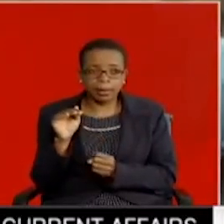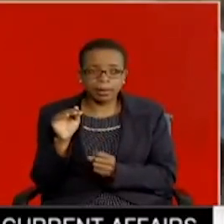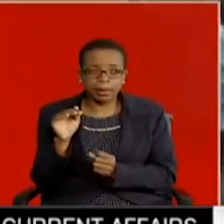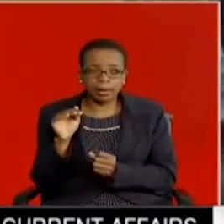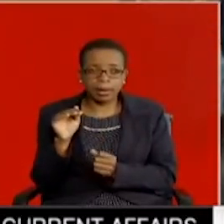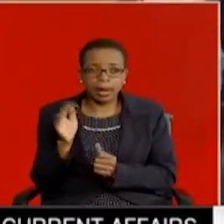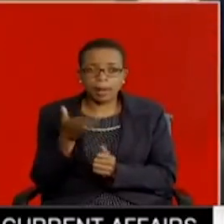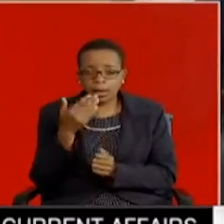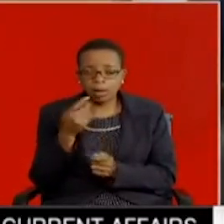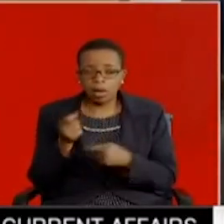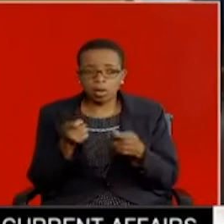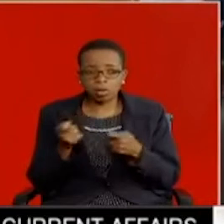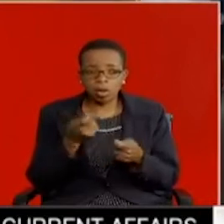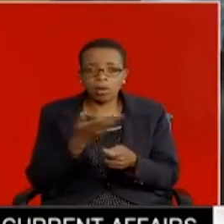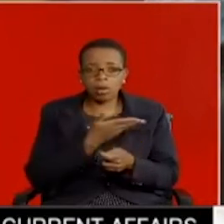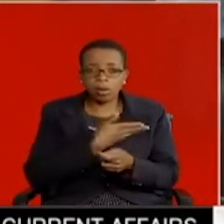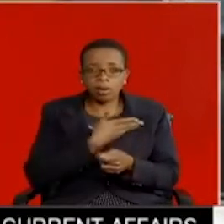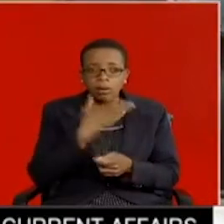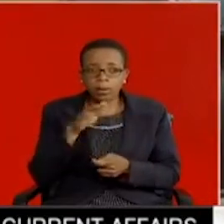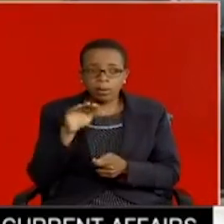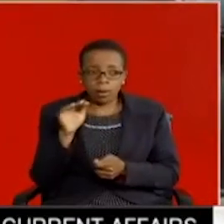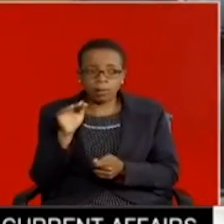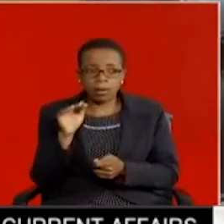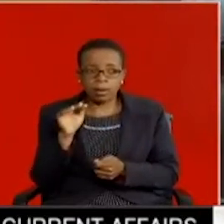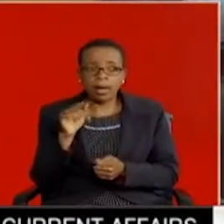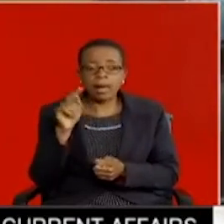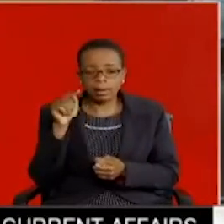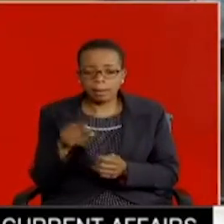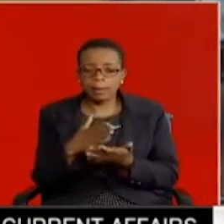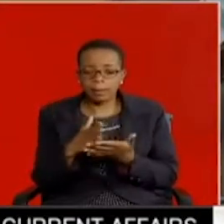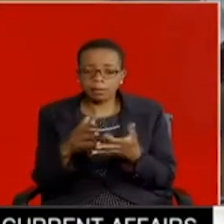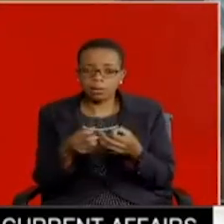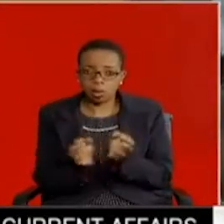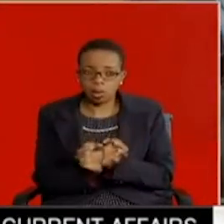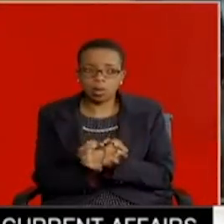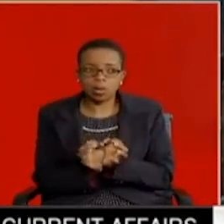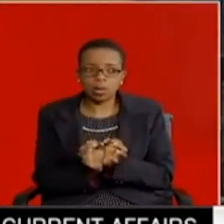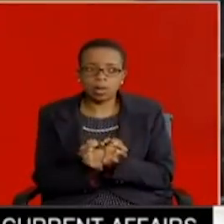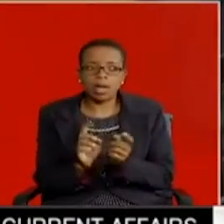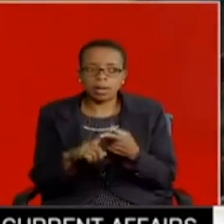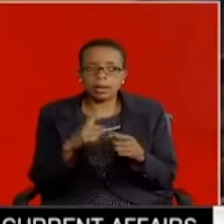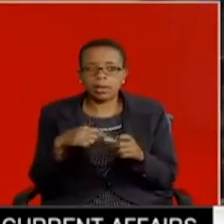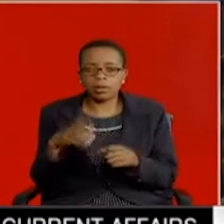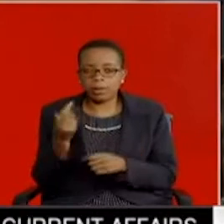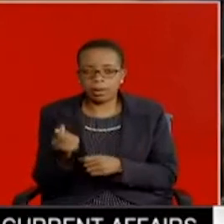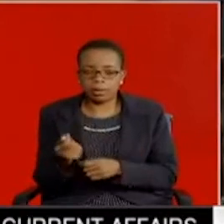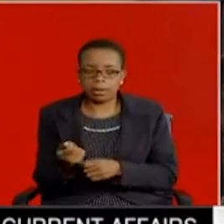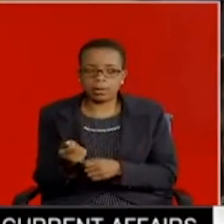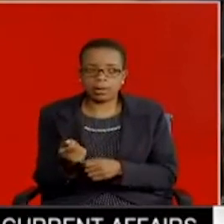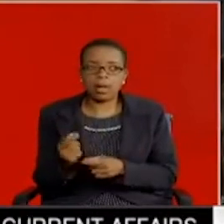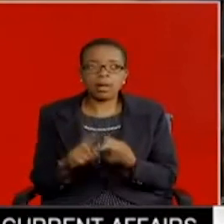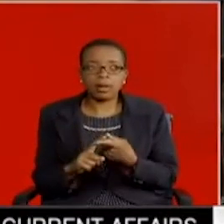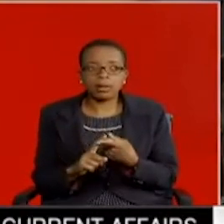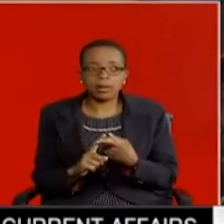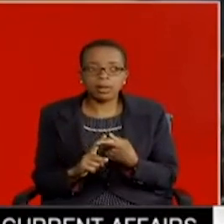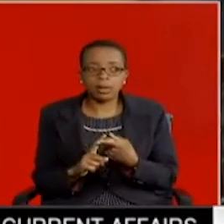the Medicine Control Authority of Zimbabwe was also part of the delegation, and the Minister of Finance. And so